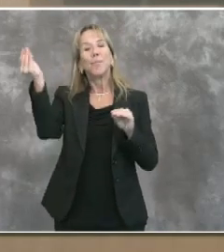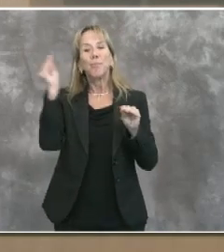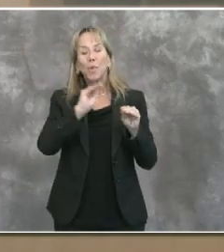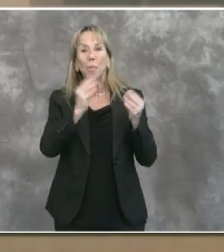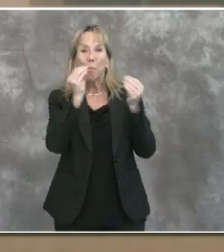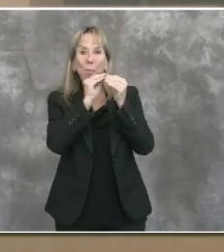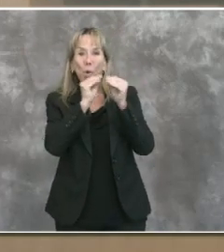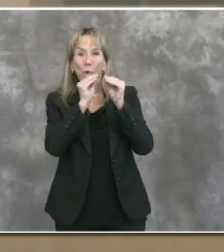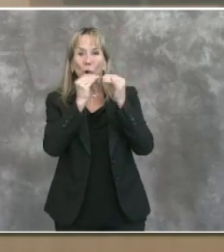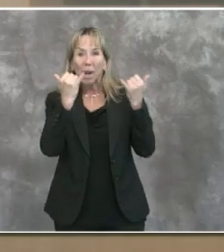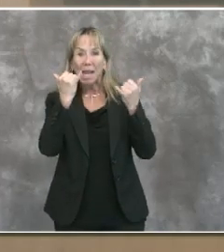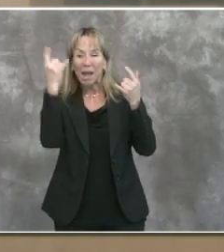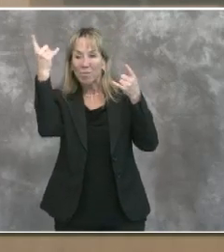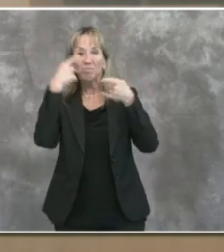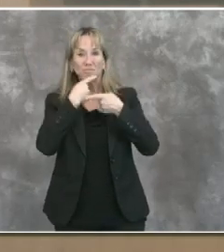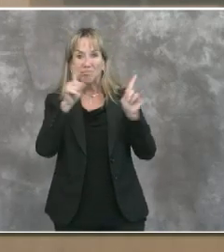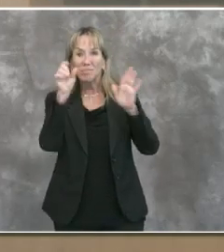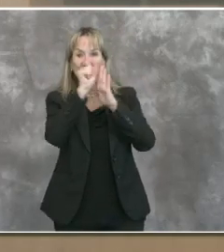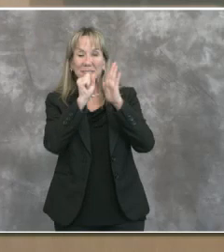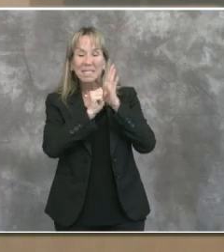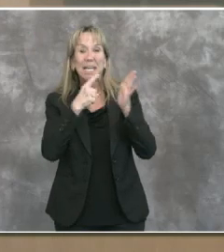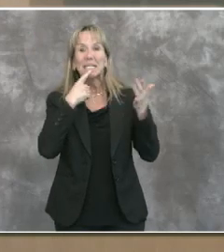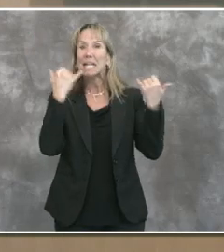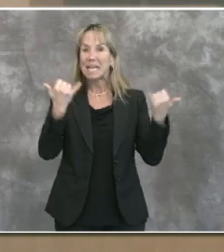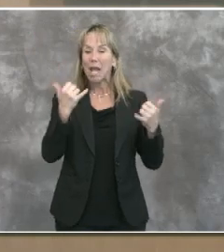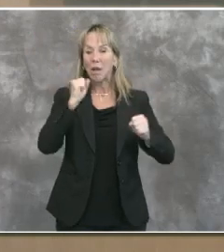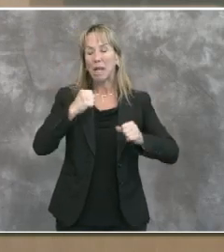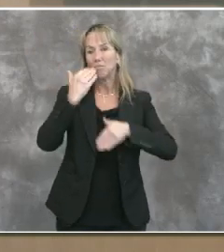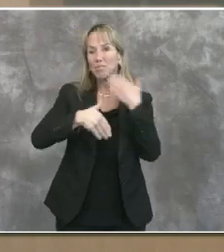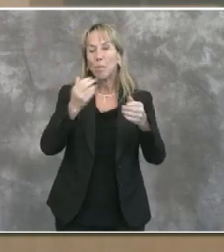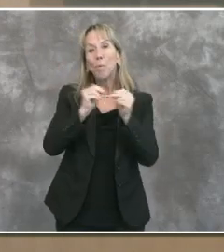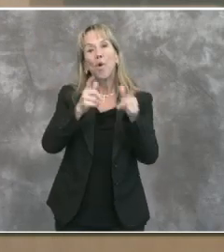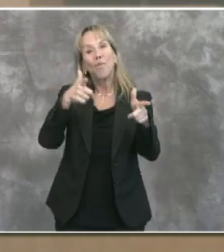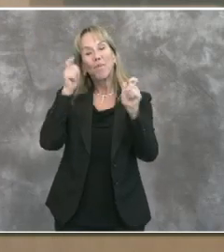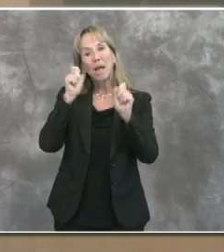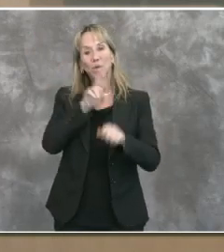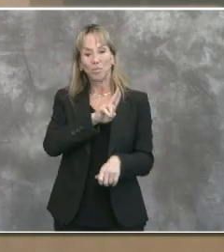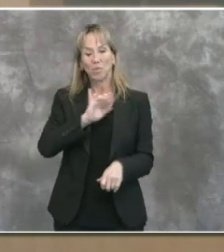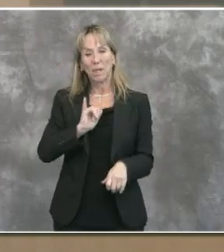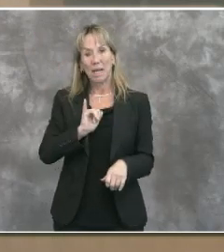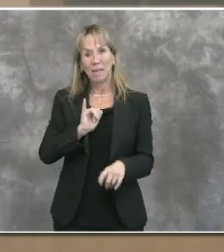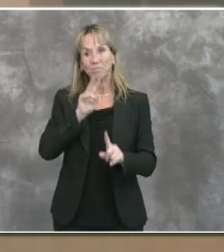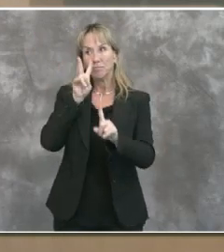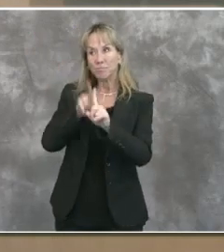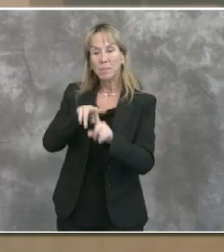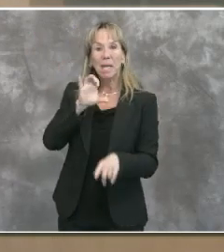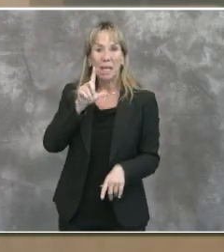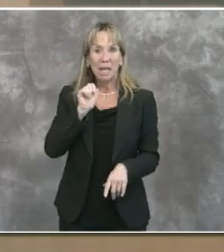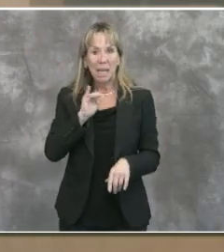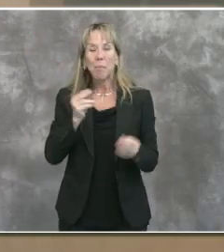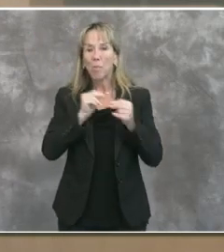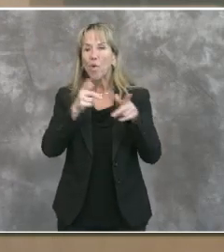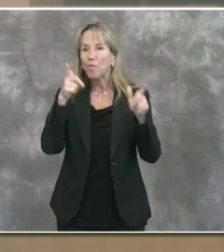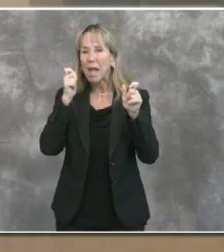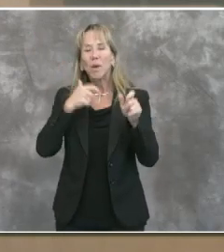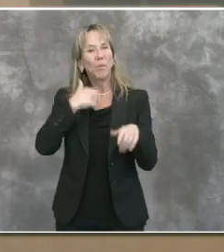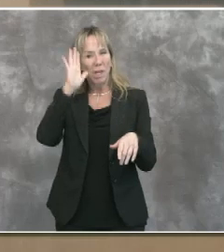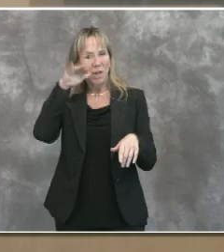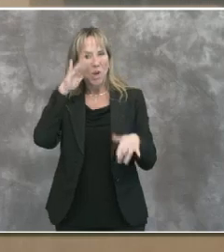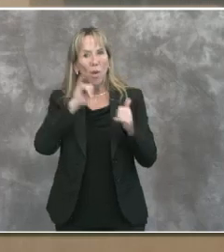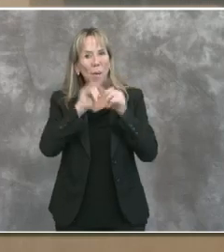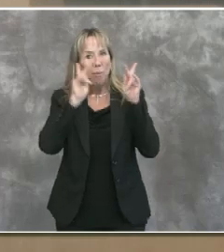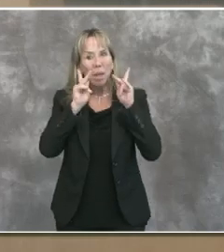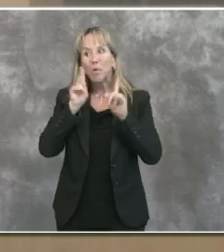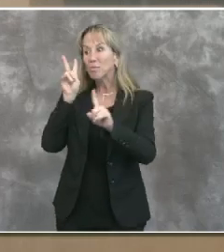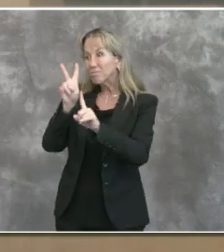more workers who are going to be able to process UI claims even quicker, because we know that's been a deluge and it's been very hard for people to